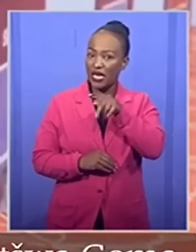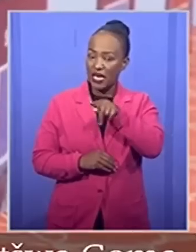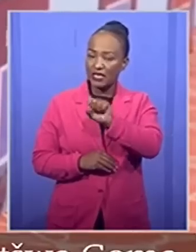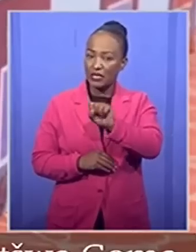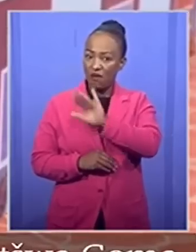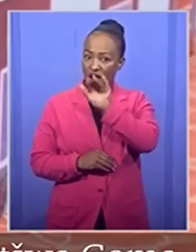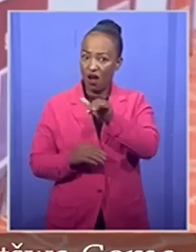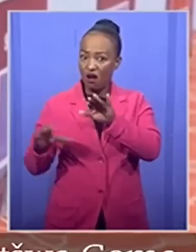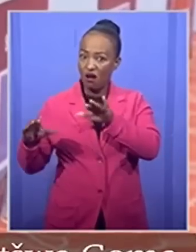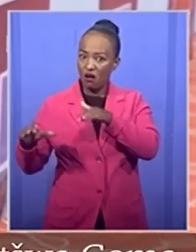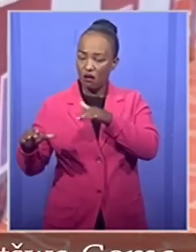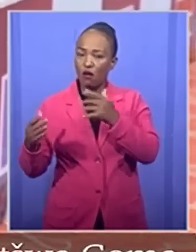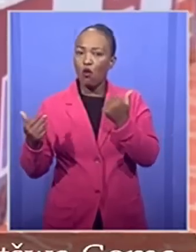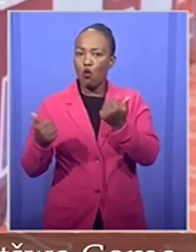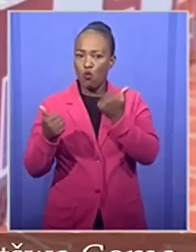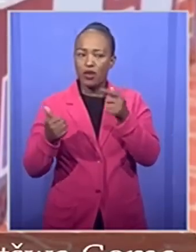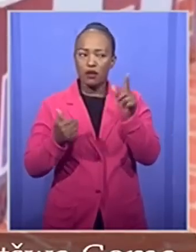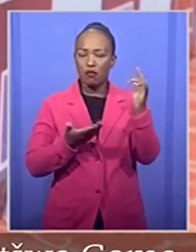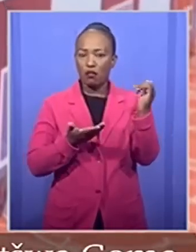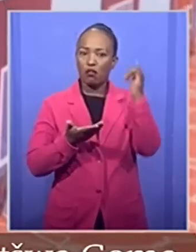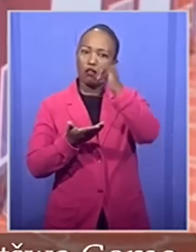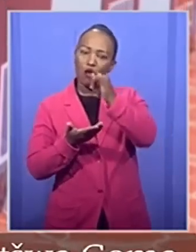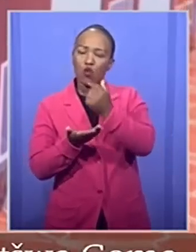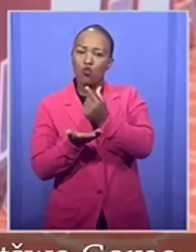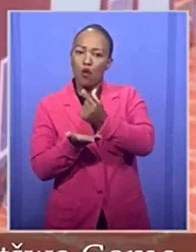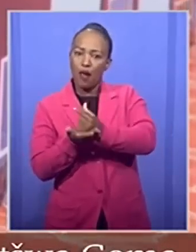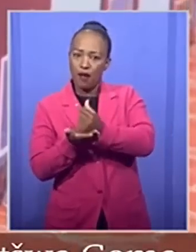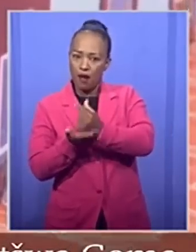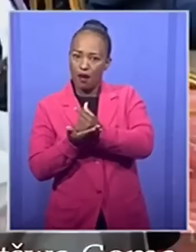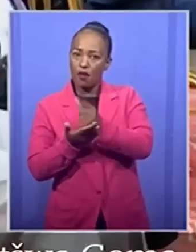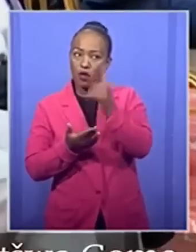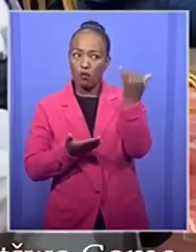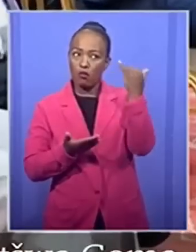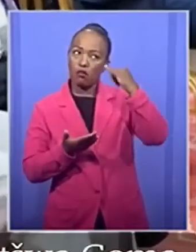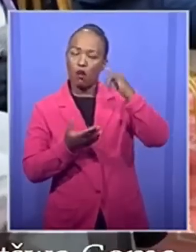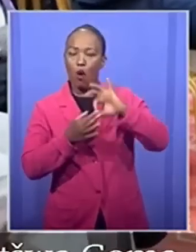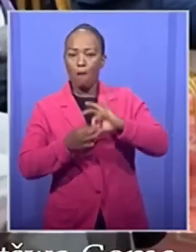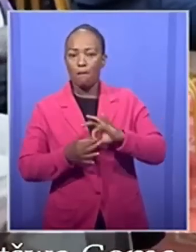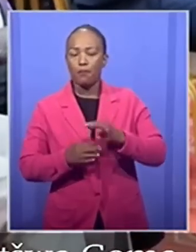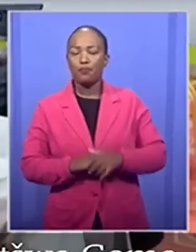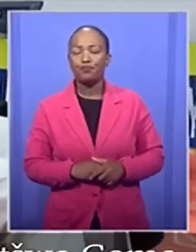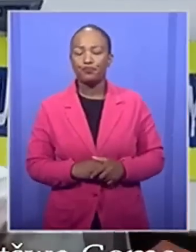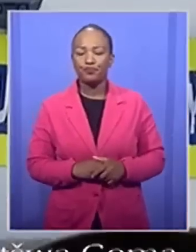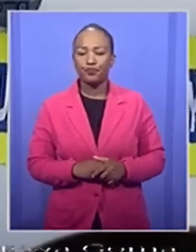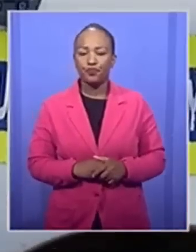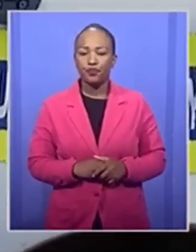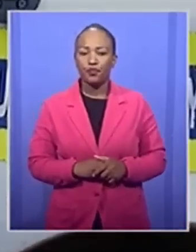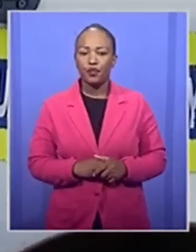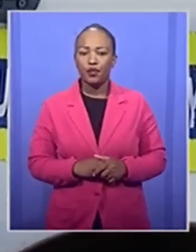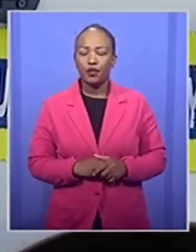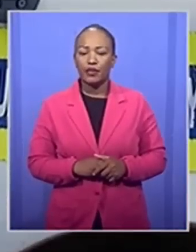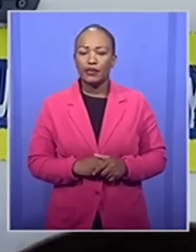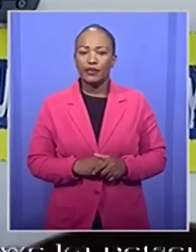Afrika Borwa di šetše di tsheletše ka Uganda di lebile mono gae. Preliminary investigation indicates